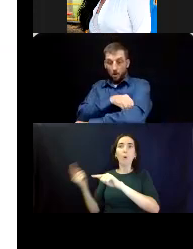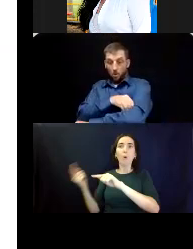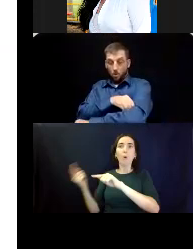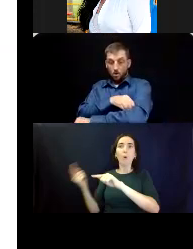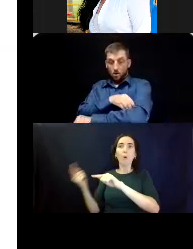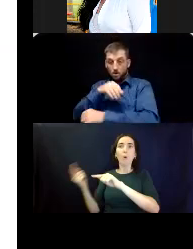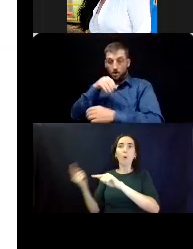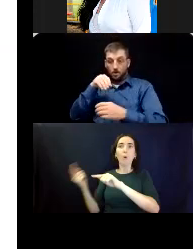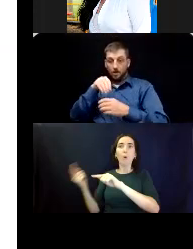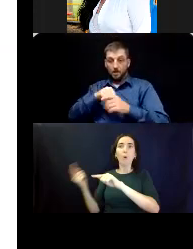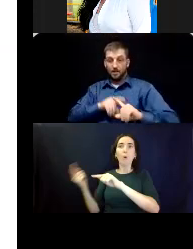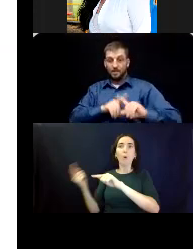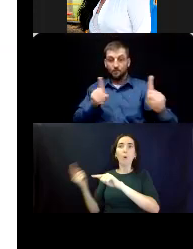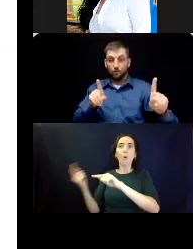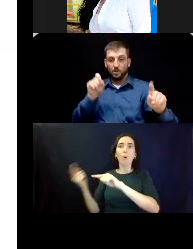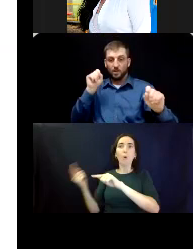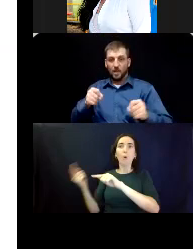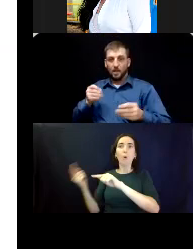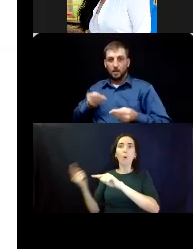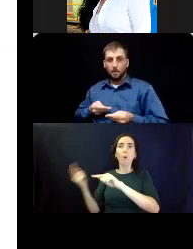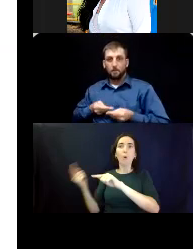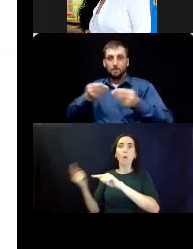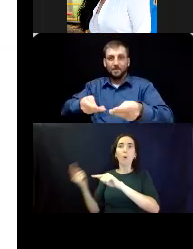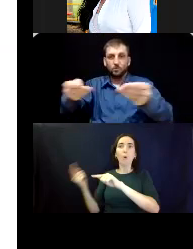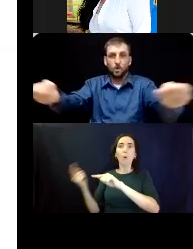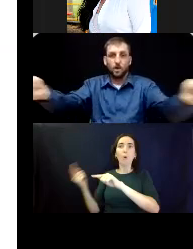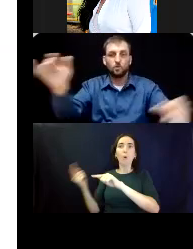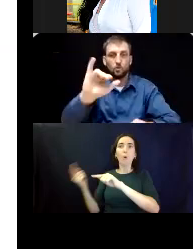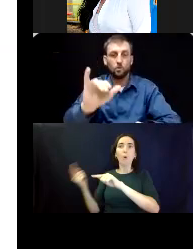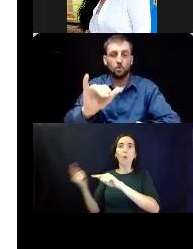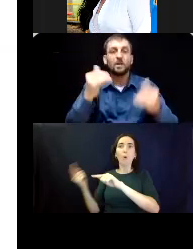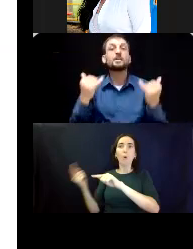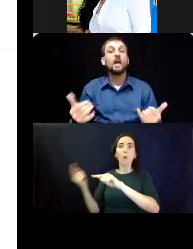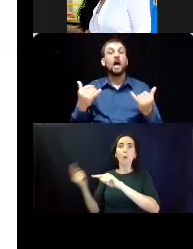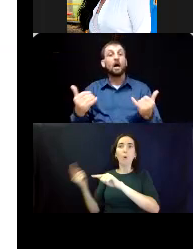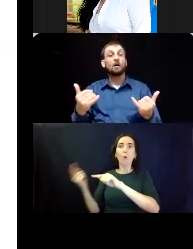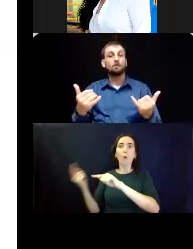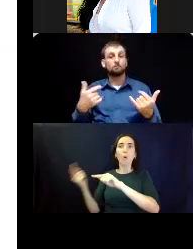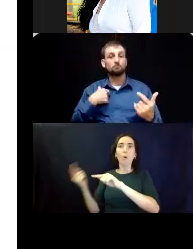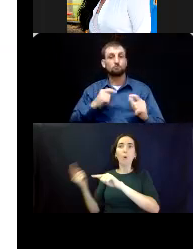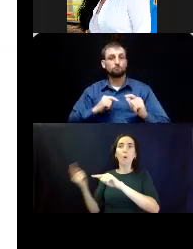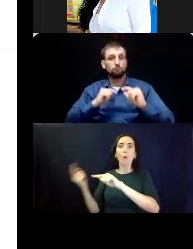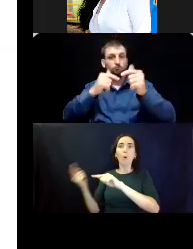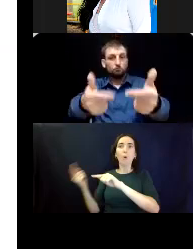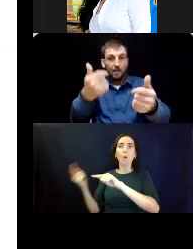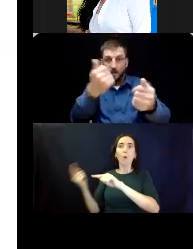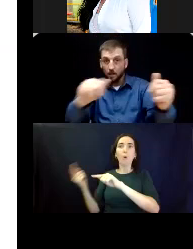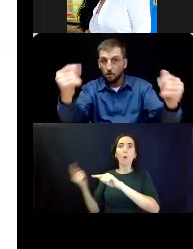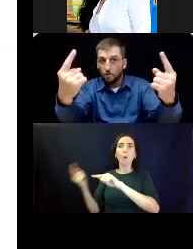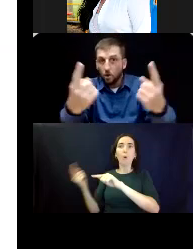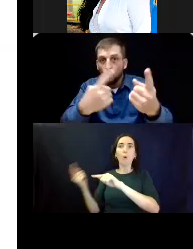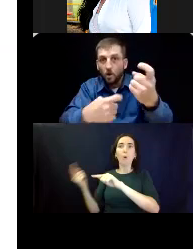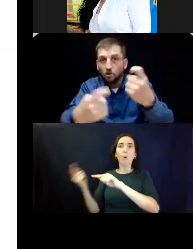difference. Thank you. So now I want to open it up for questions, if anyone has any. I'd love to have